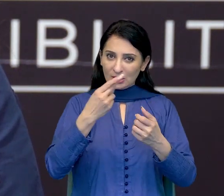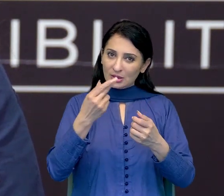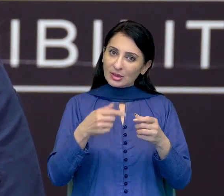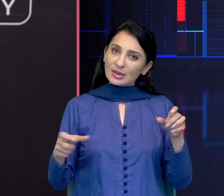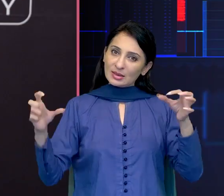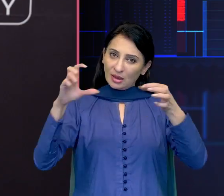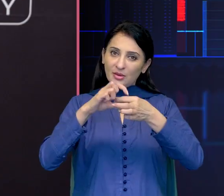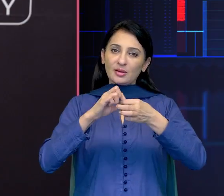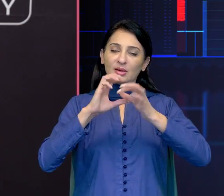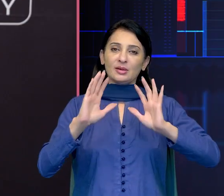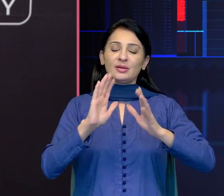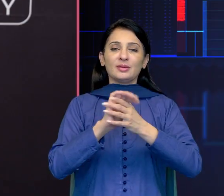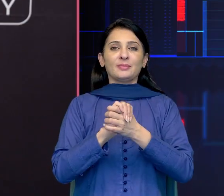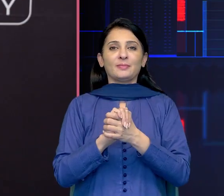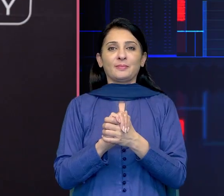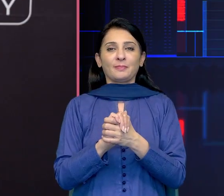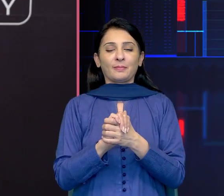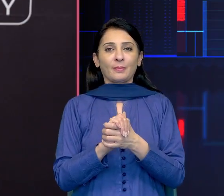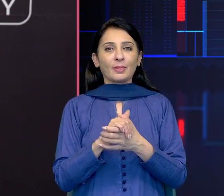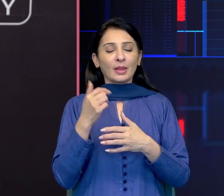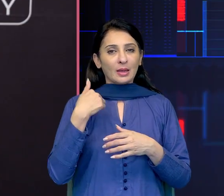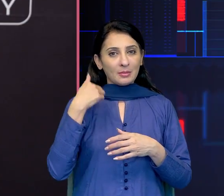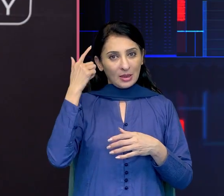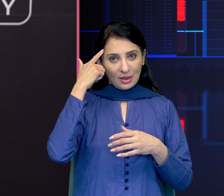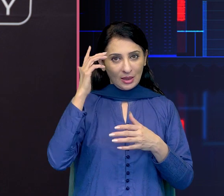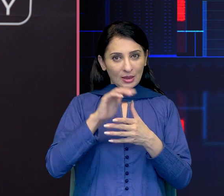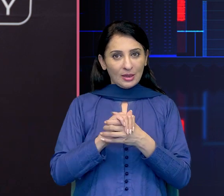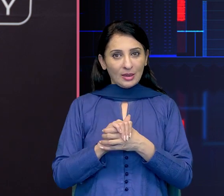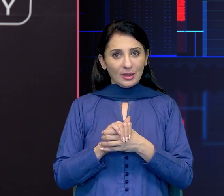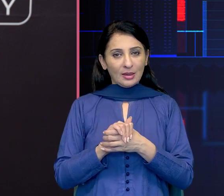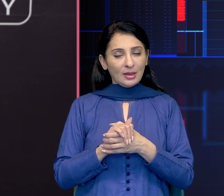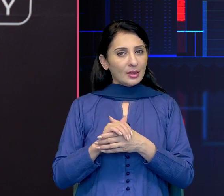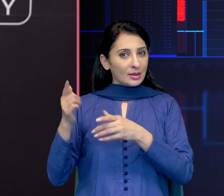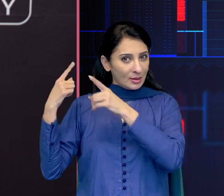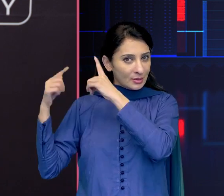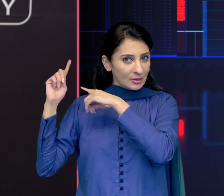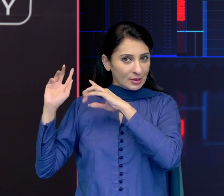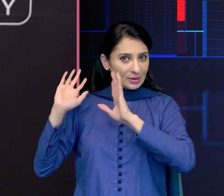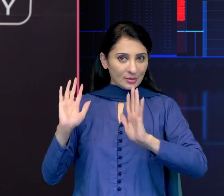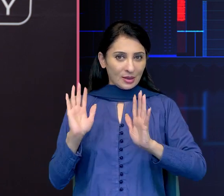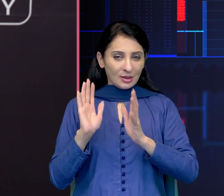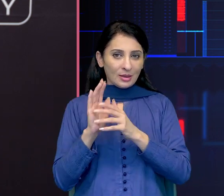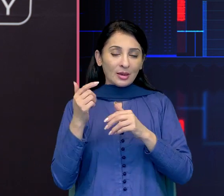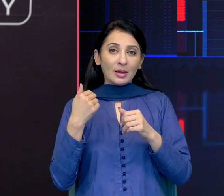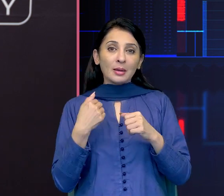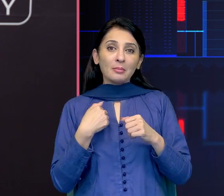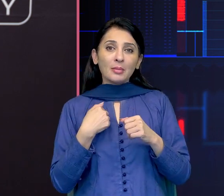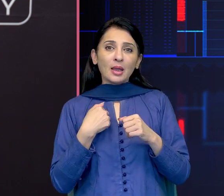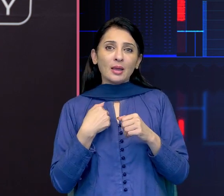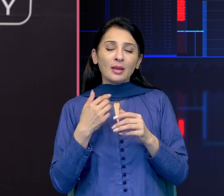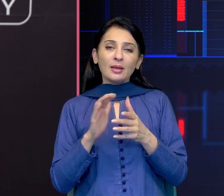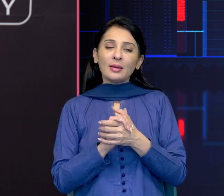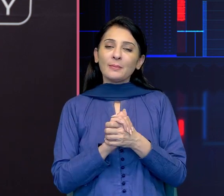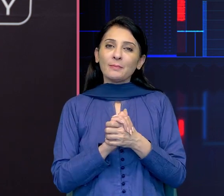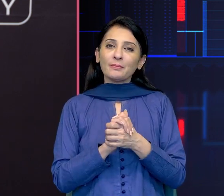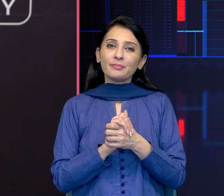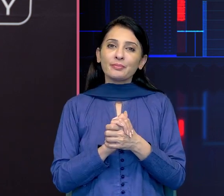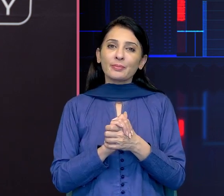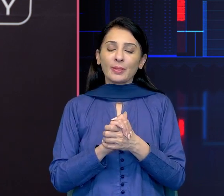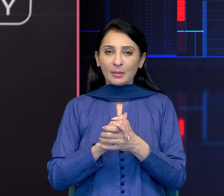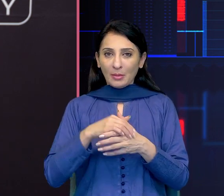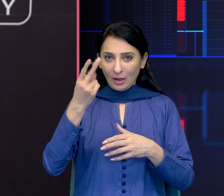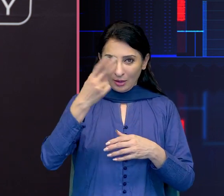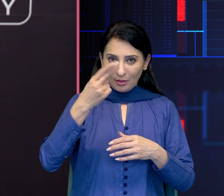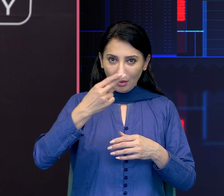studio. I was not only producing art, but also, and not only teaching art, but